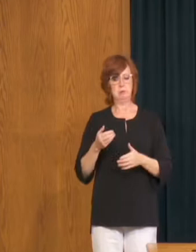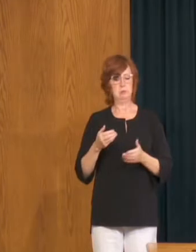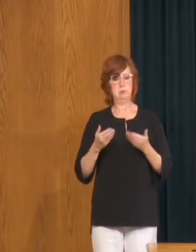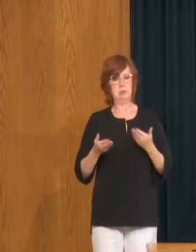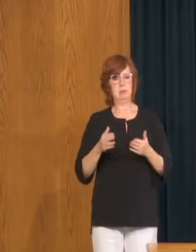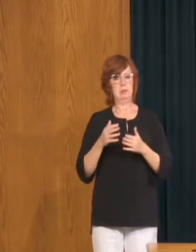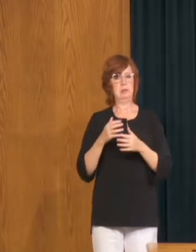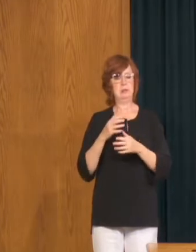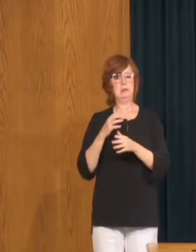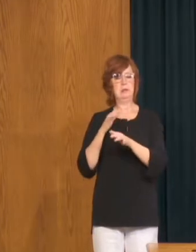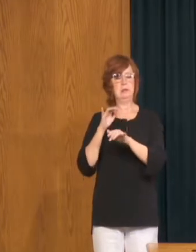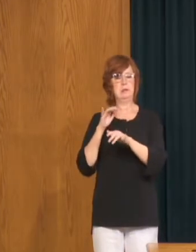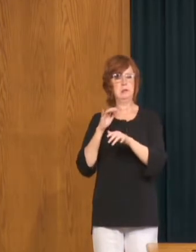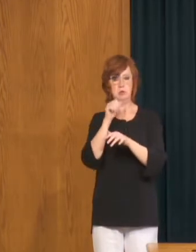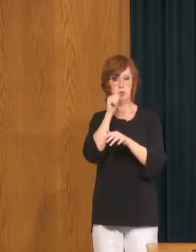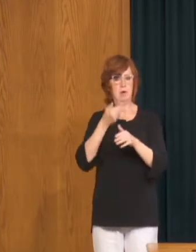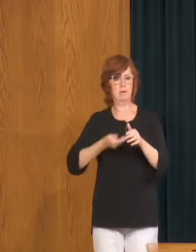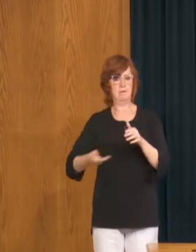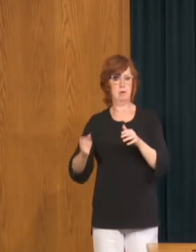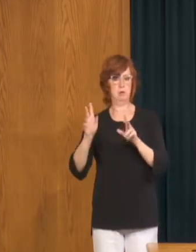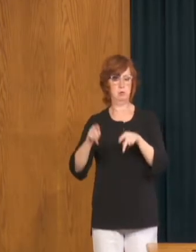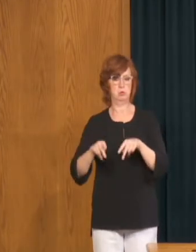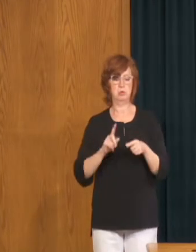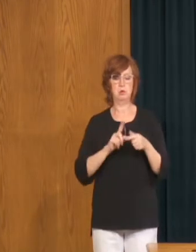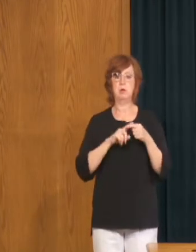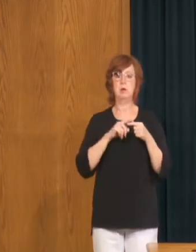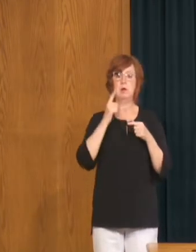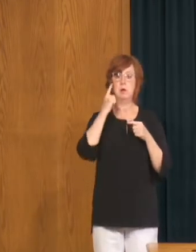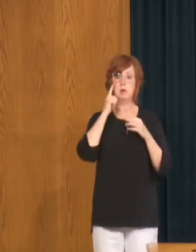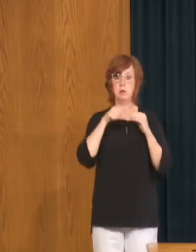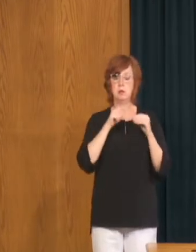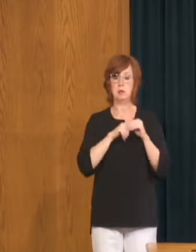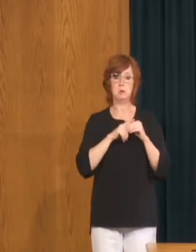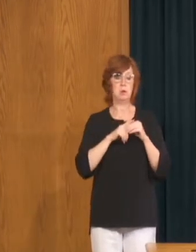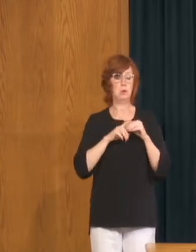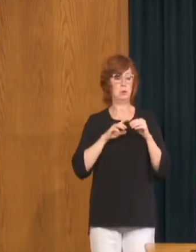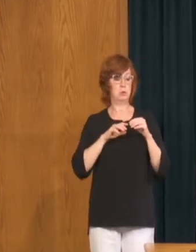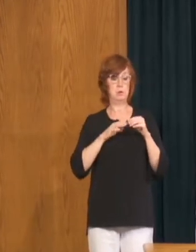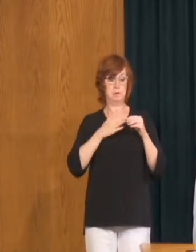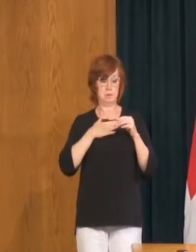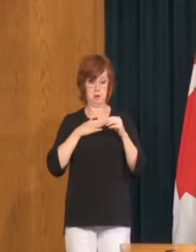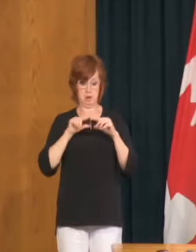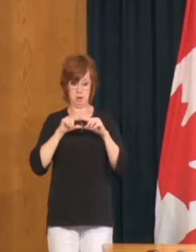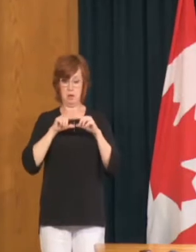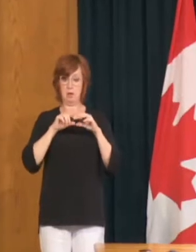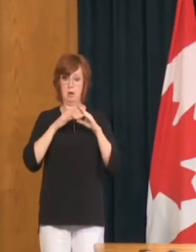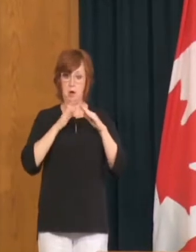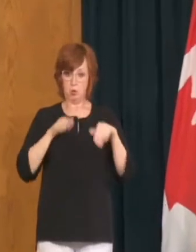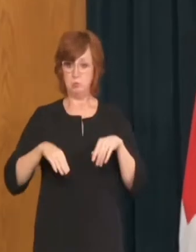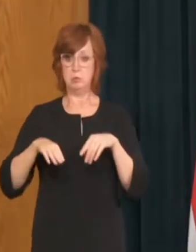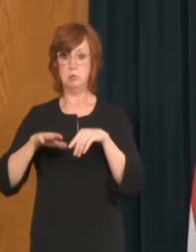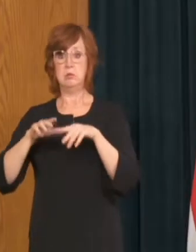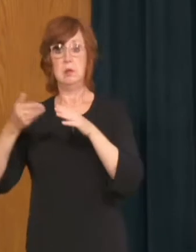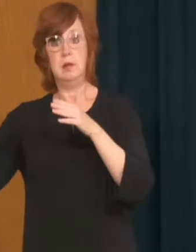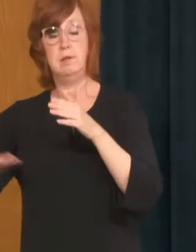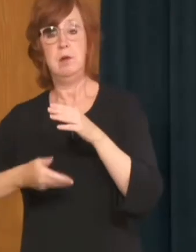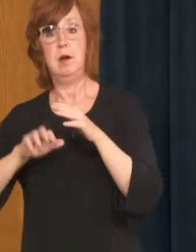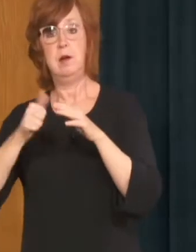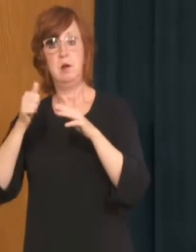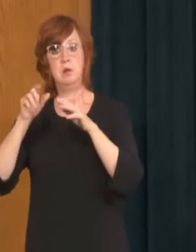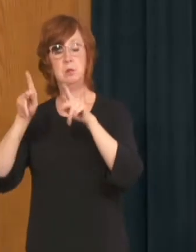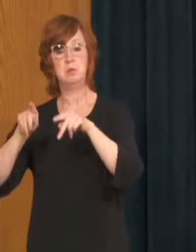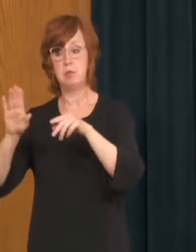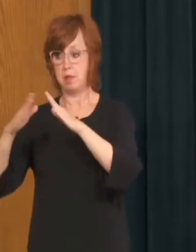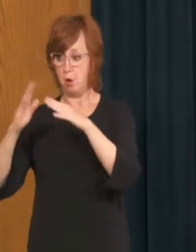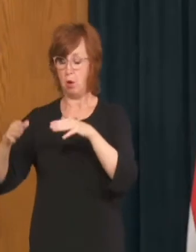especially considerate of people who may be at higher risk because of age or underlying comorbidities. I think we need to watch very closely whenever we